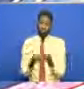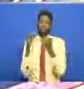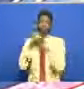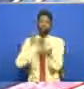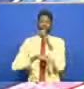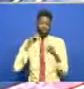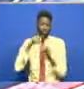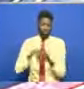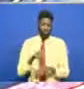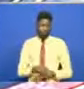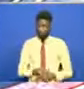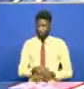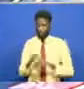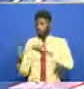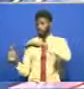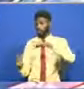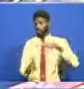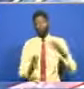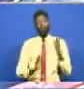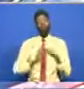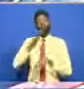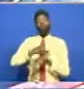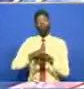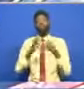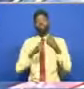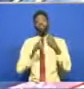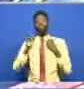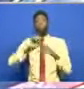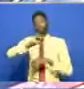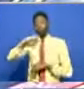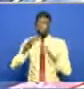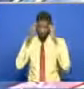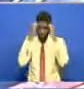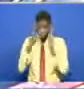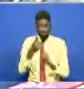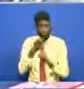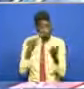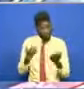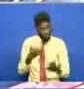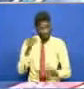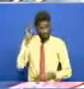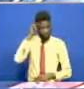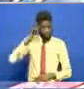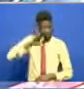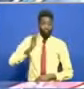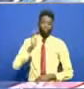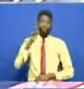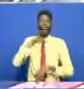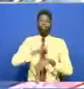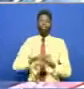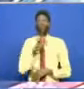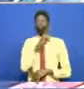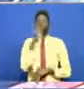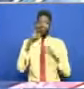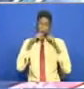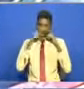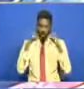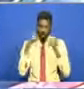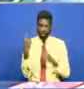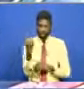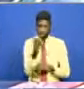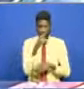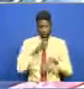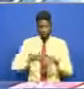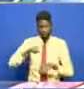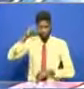Now, moving on, over 70,000 students from Kiambu County will be receiving 2 masks each under the sponsorship of the county